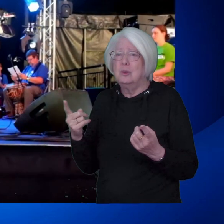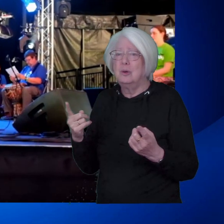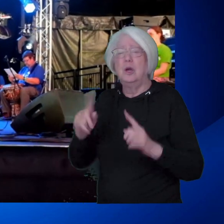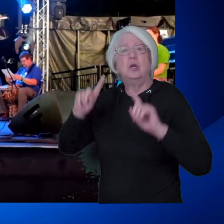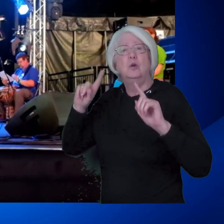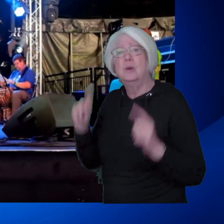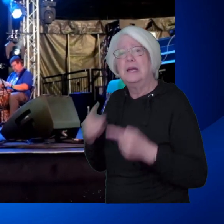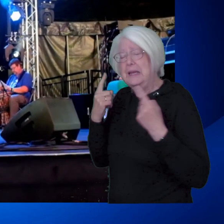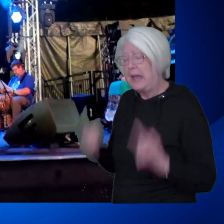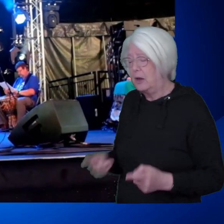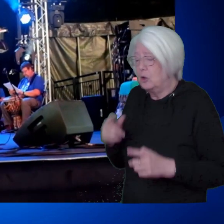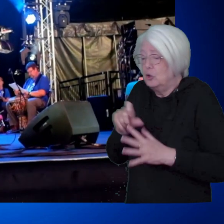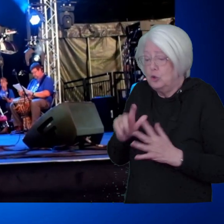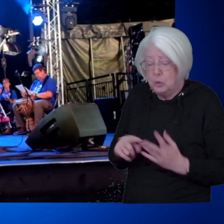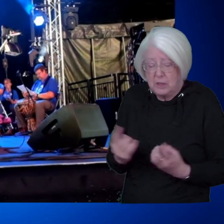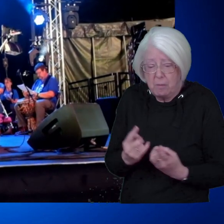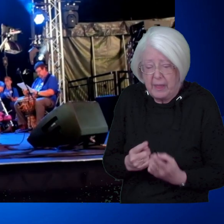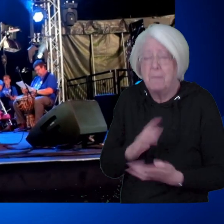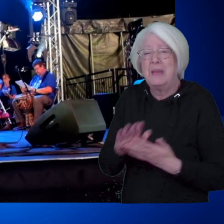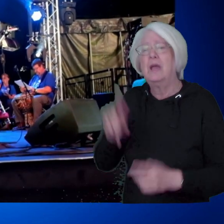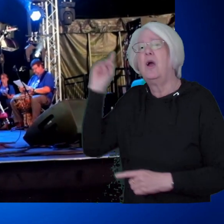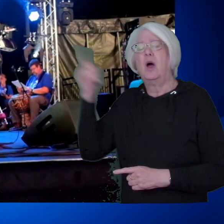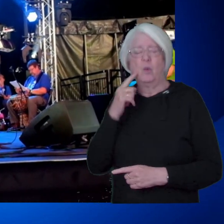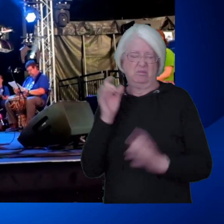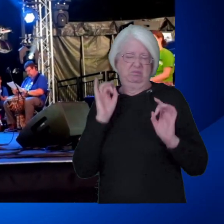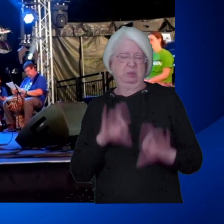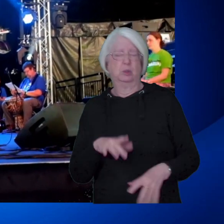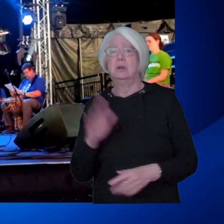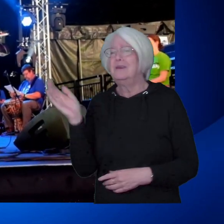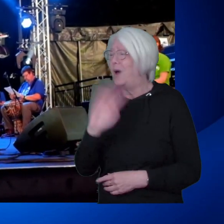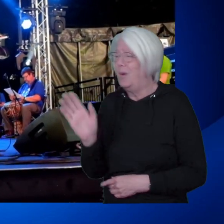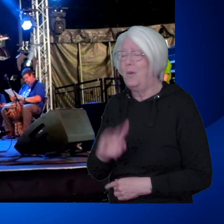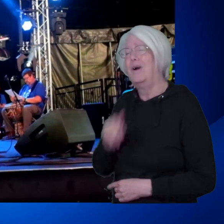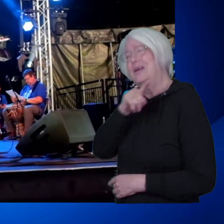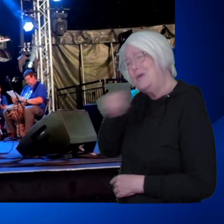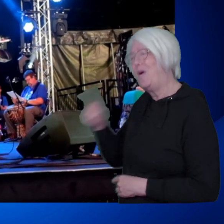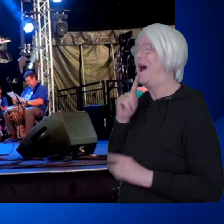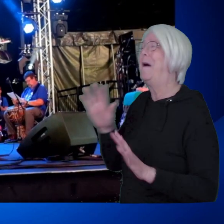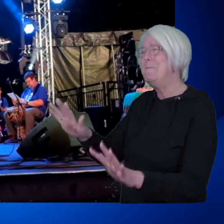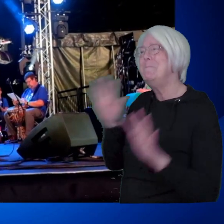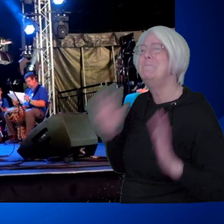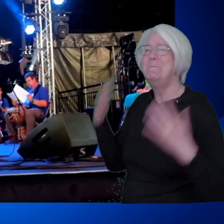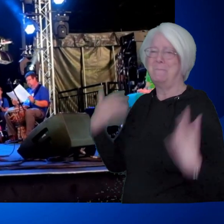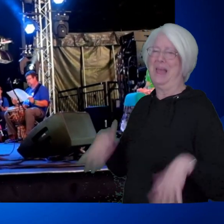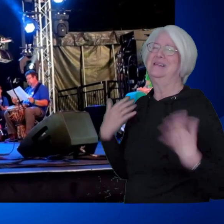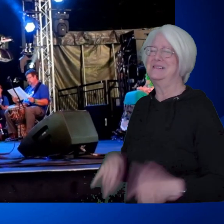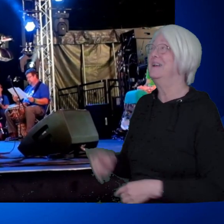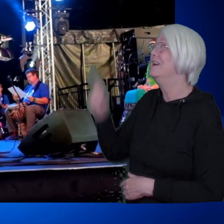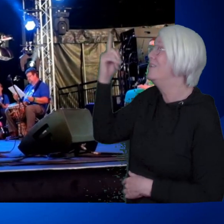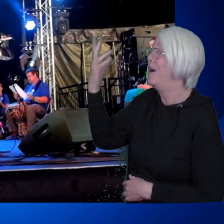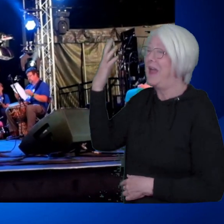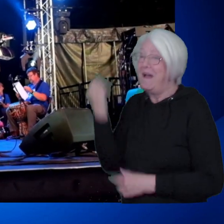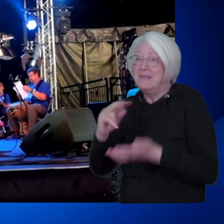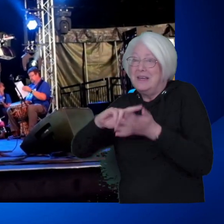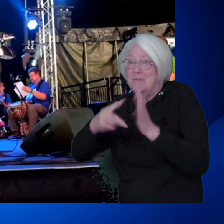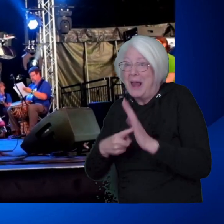do to make him love you less. You are amazing, and God has an exciting plan for